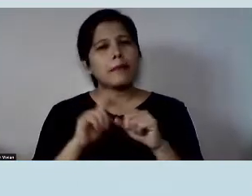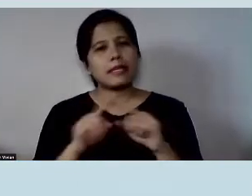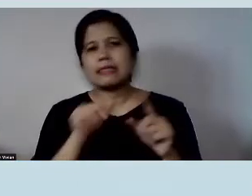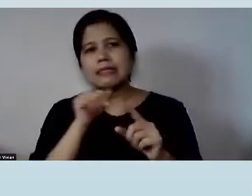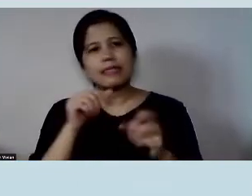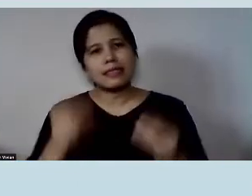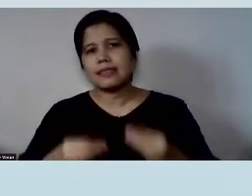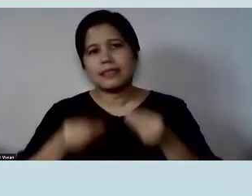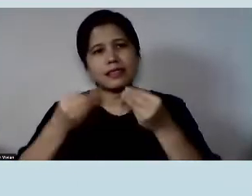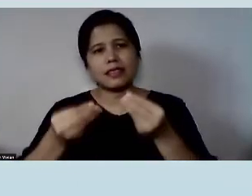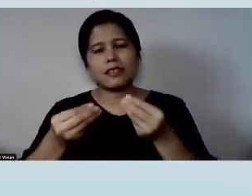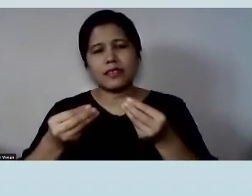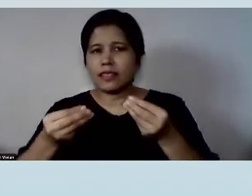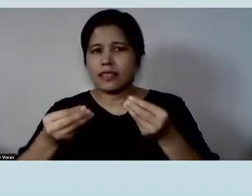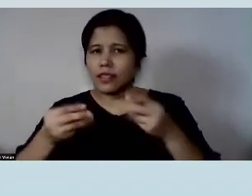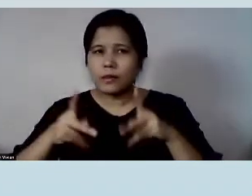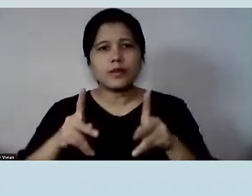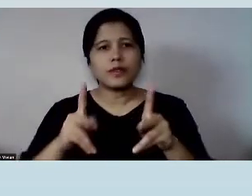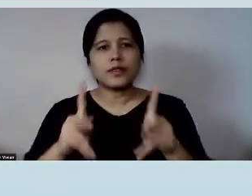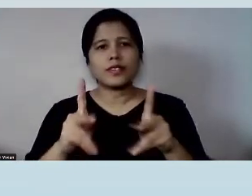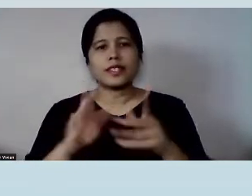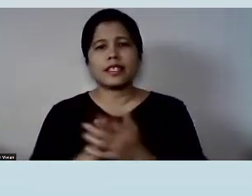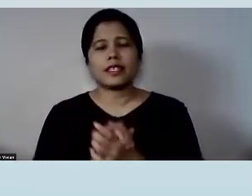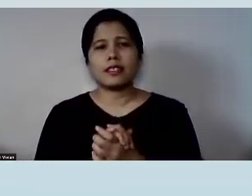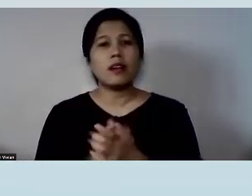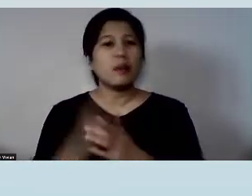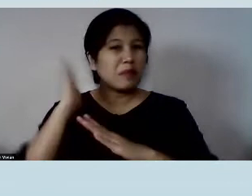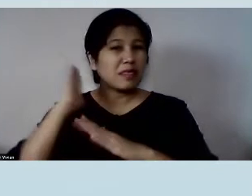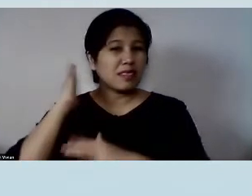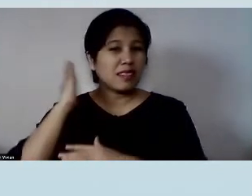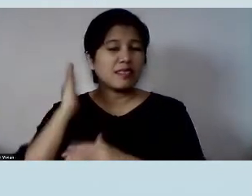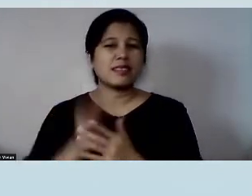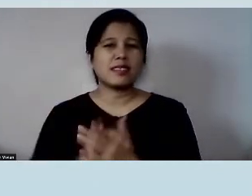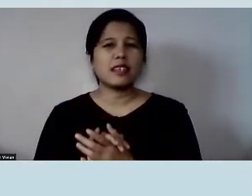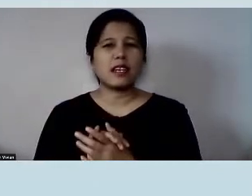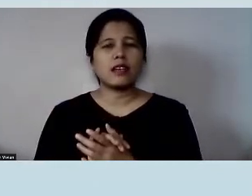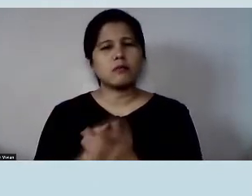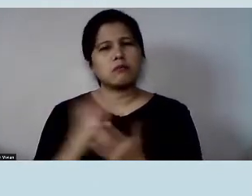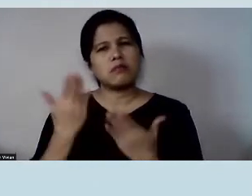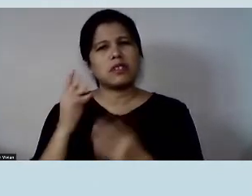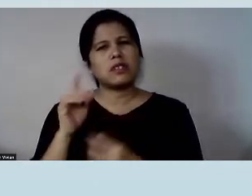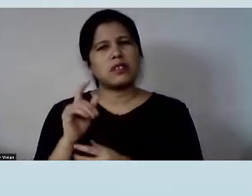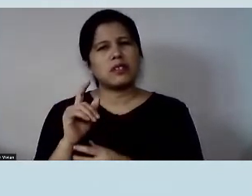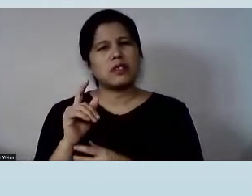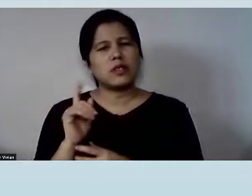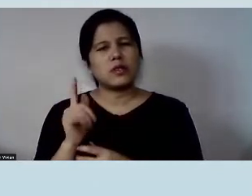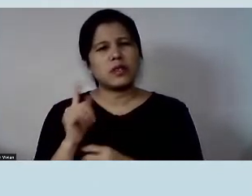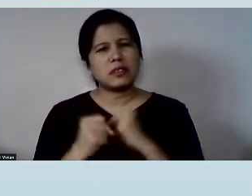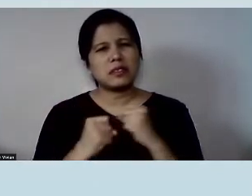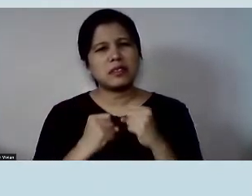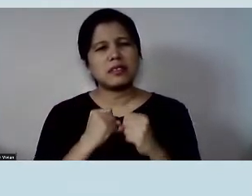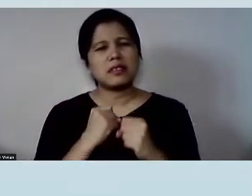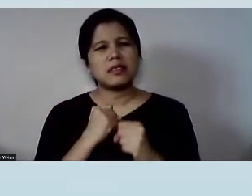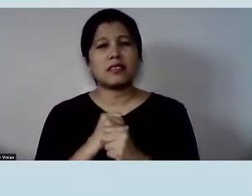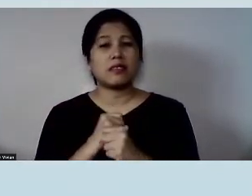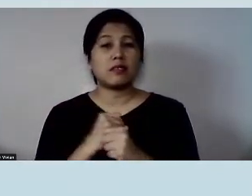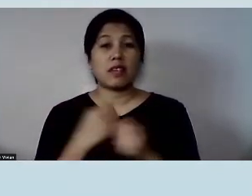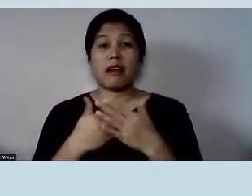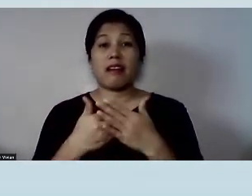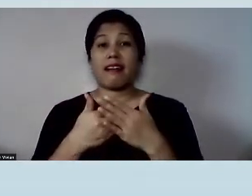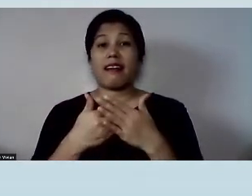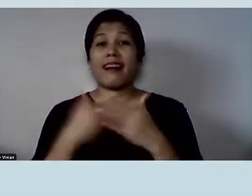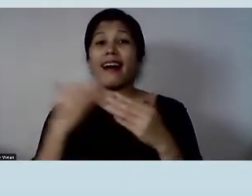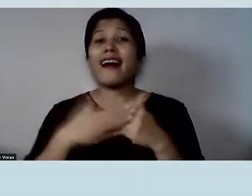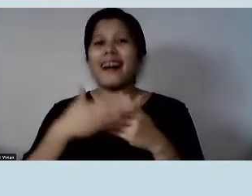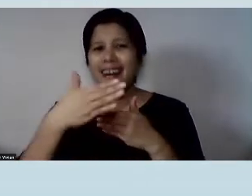given the chance because back then, during our time, maybe about 20 years ahead of Fiel or 30. You're young pa naman, eh, di